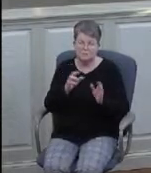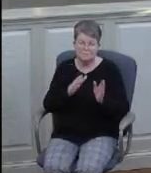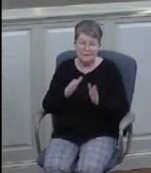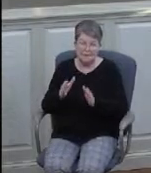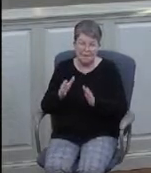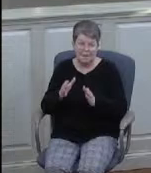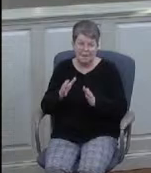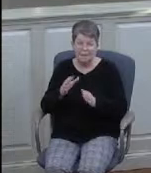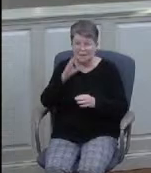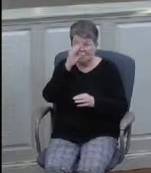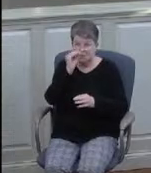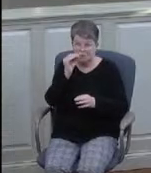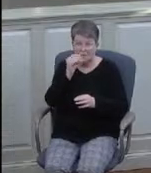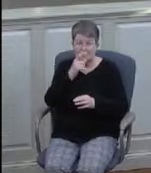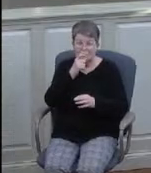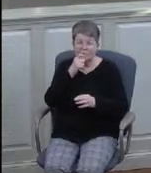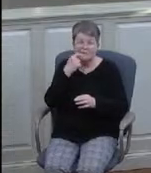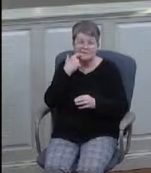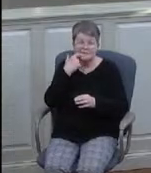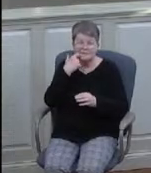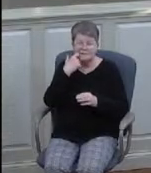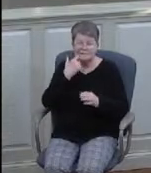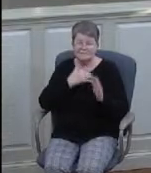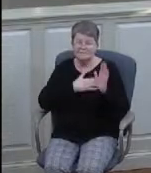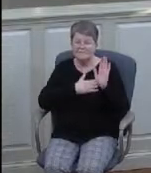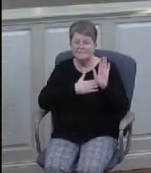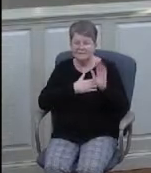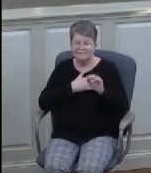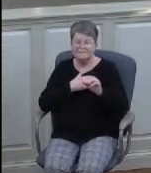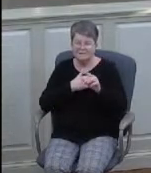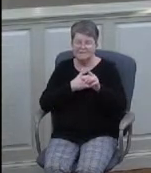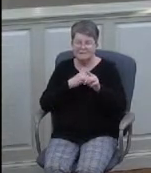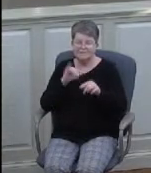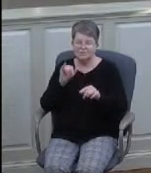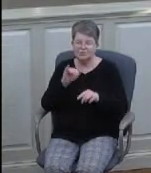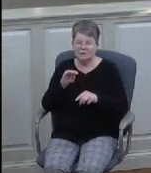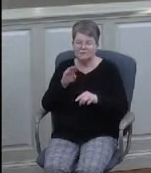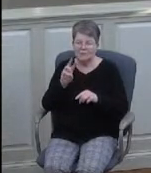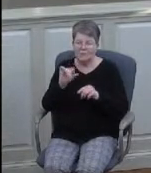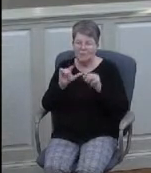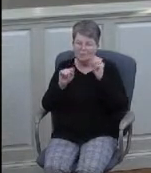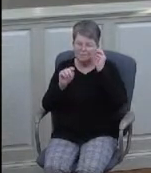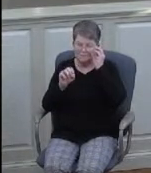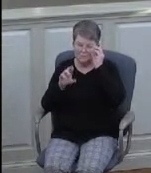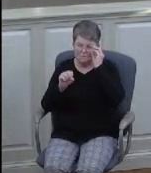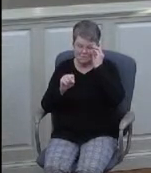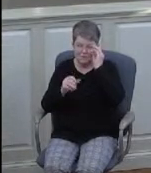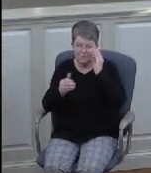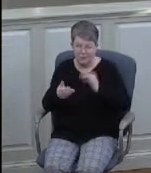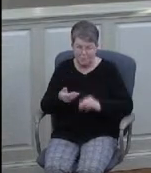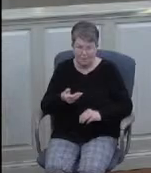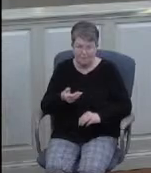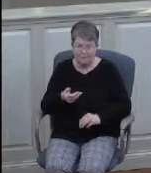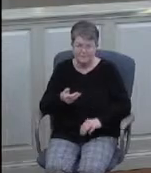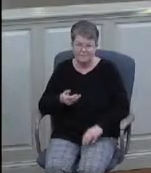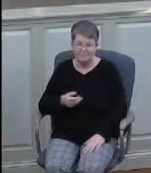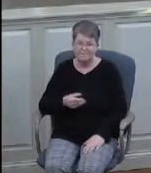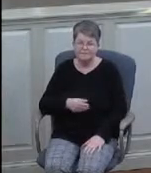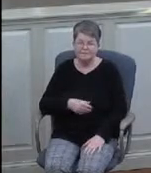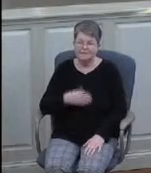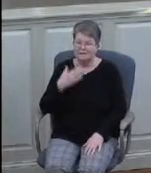with the gentleman who led us in the Pledge of Allegiance, Mr. Jim Walters. Welcome, sir. Thank you very